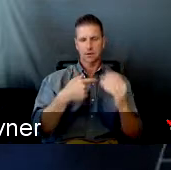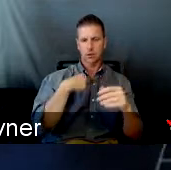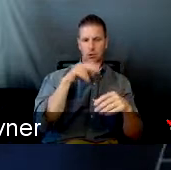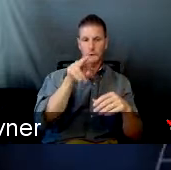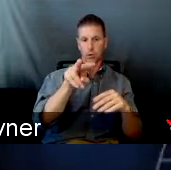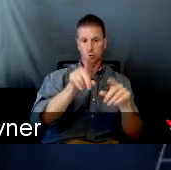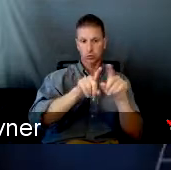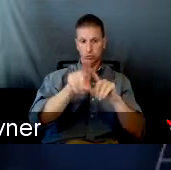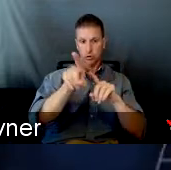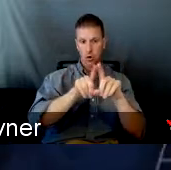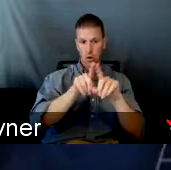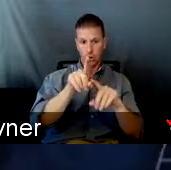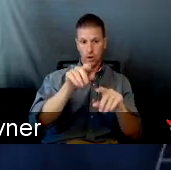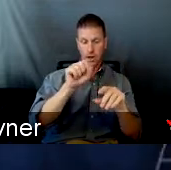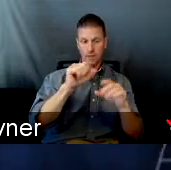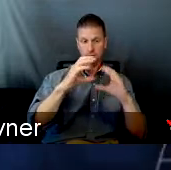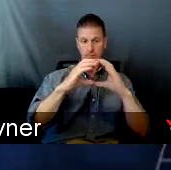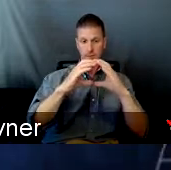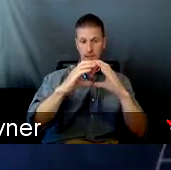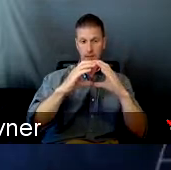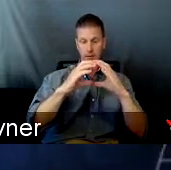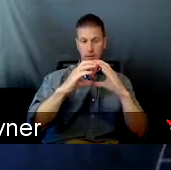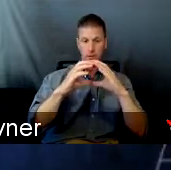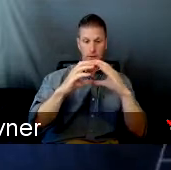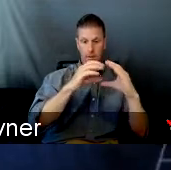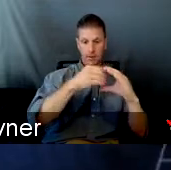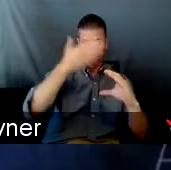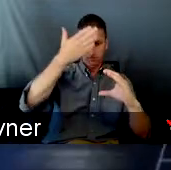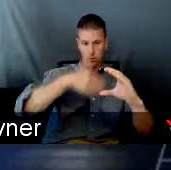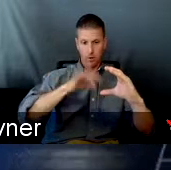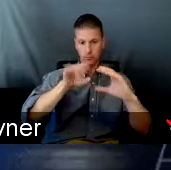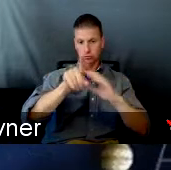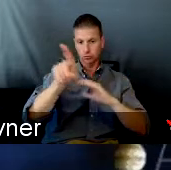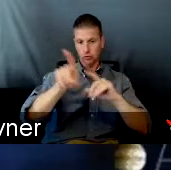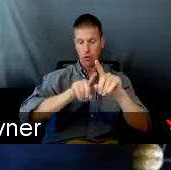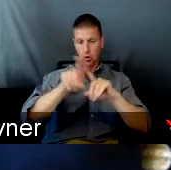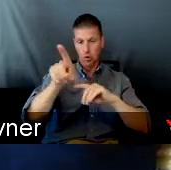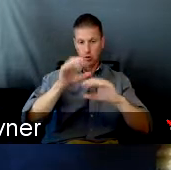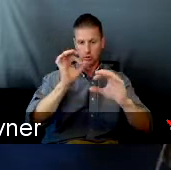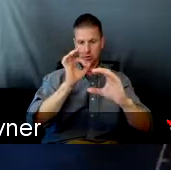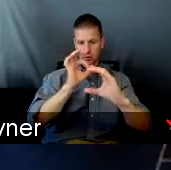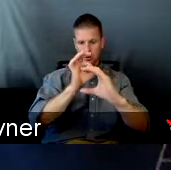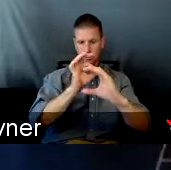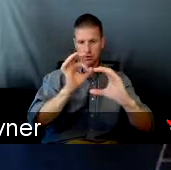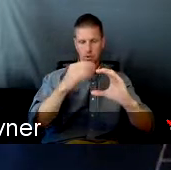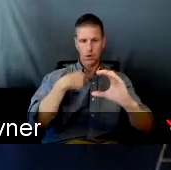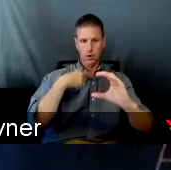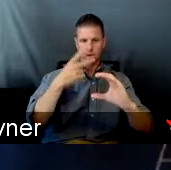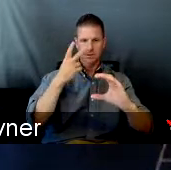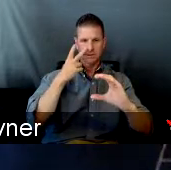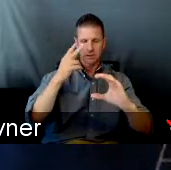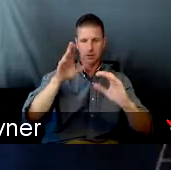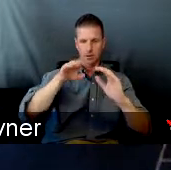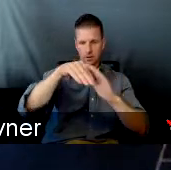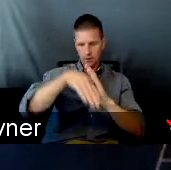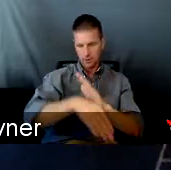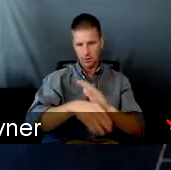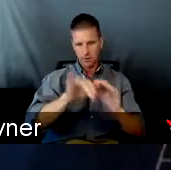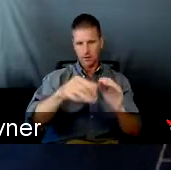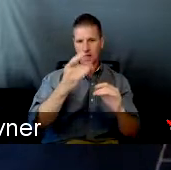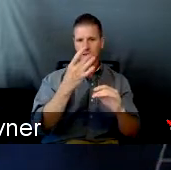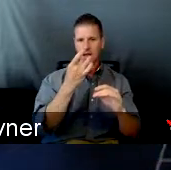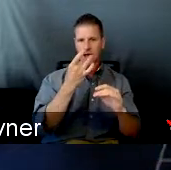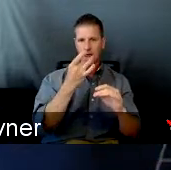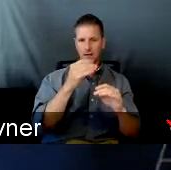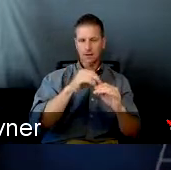star, and as a planet transits in front of that star, we get a dip in the amount of light that we receive from that star over